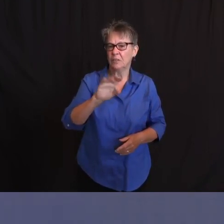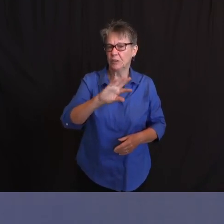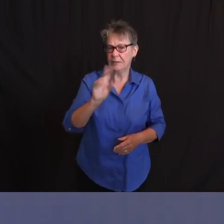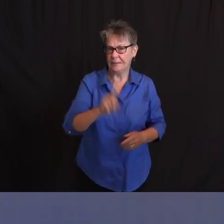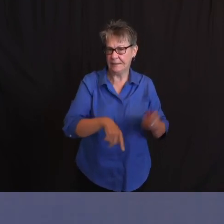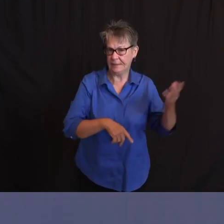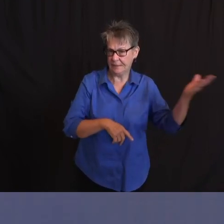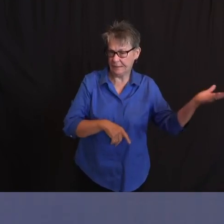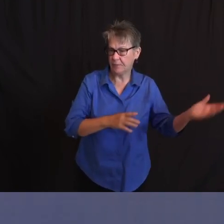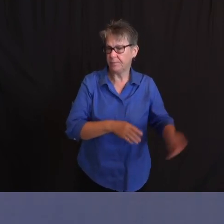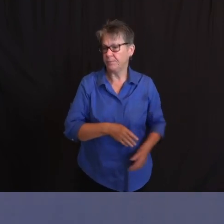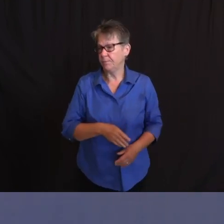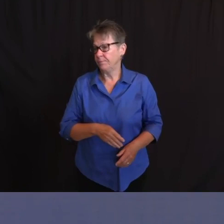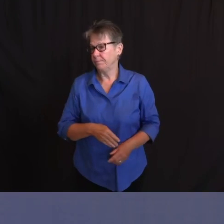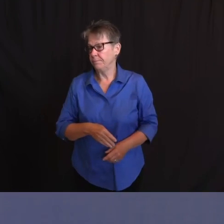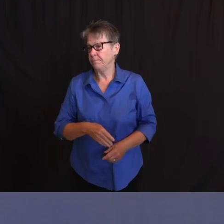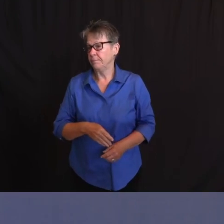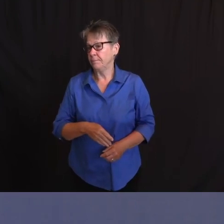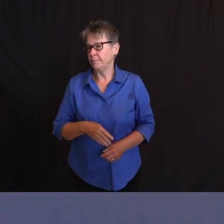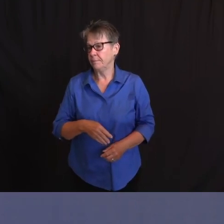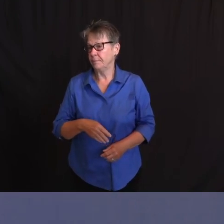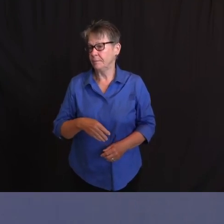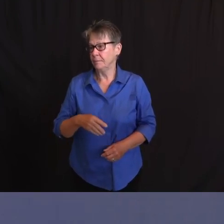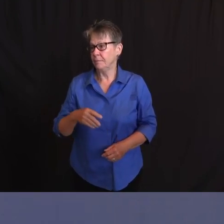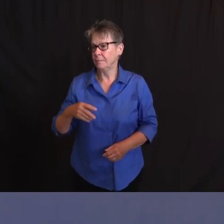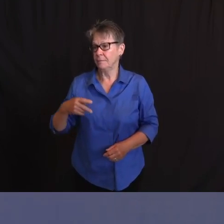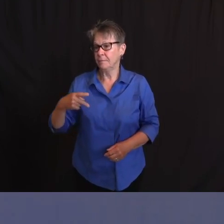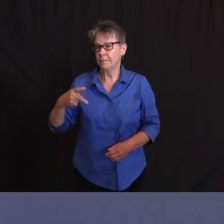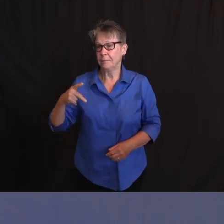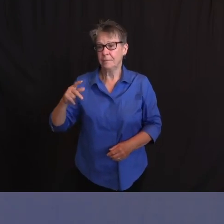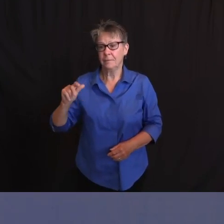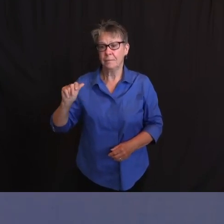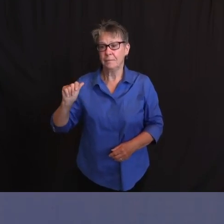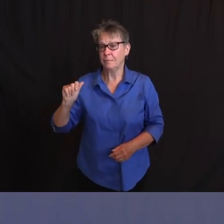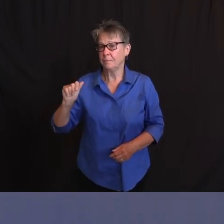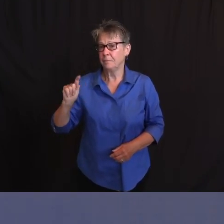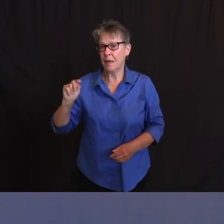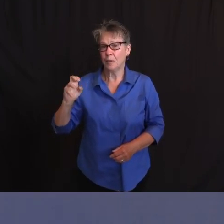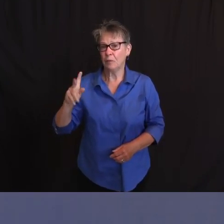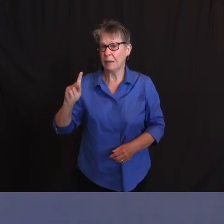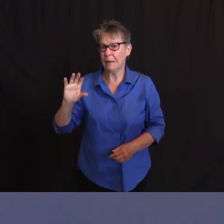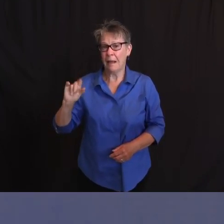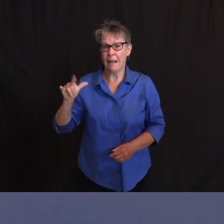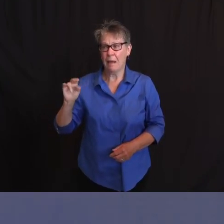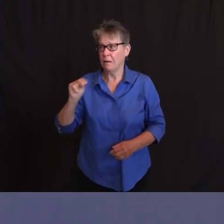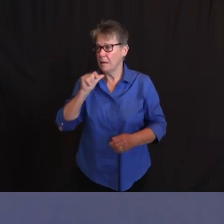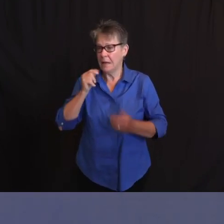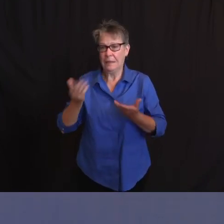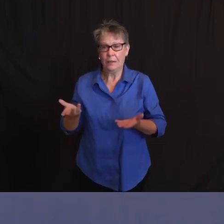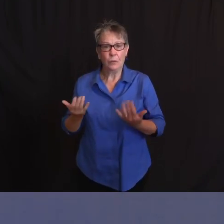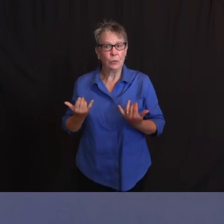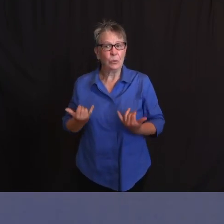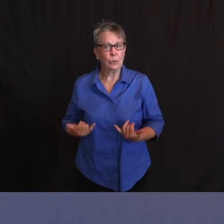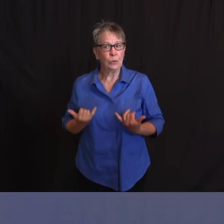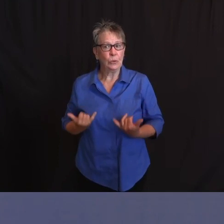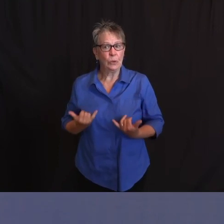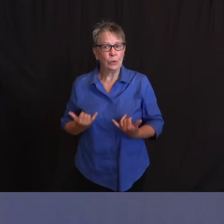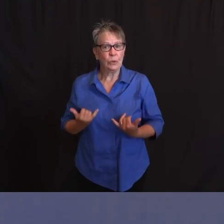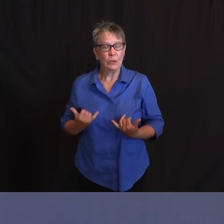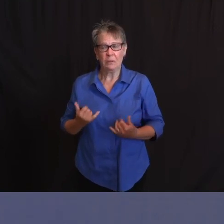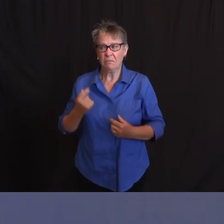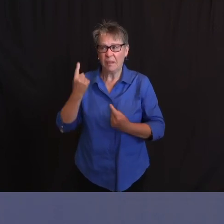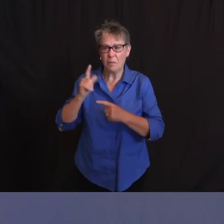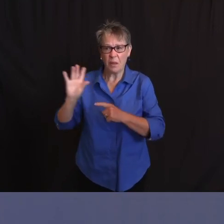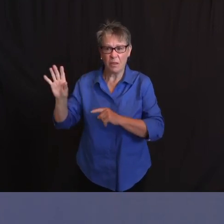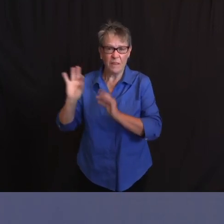Pat Callahan is still not with us. Please keep Pat and his wife, Linda, and their family in your prayers. We were on the phone